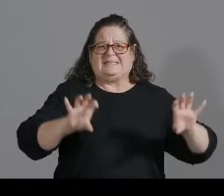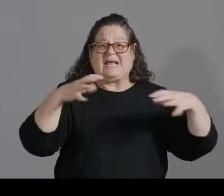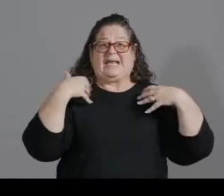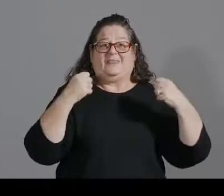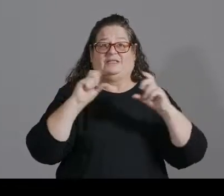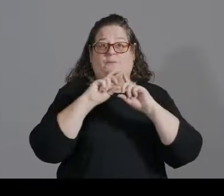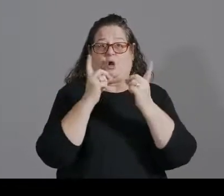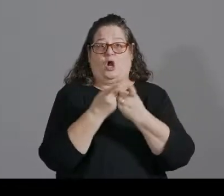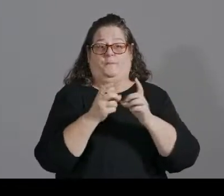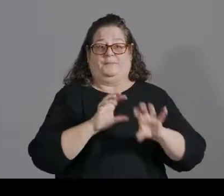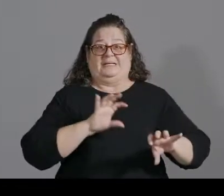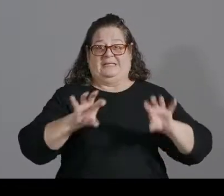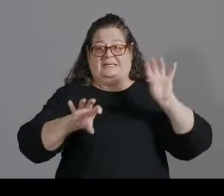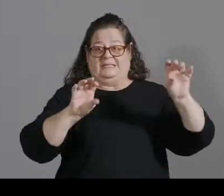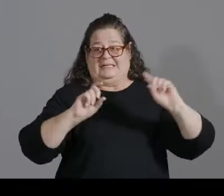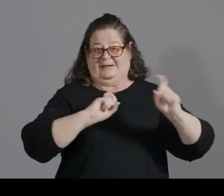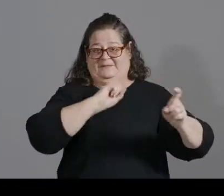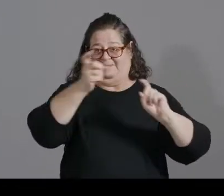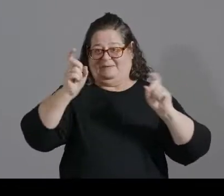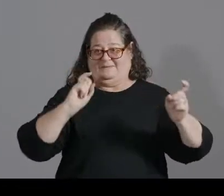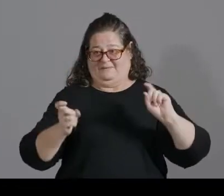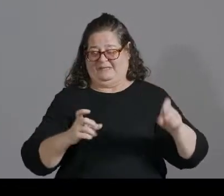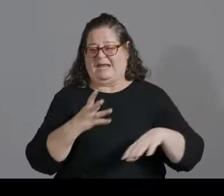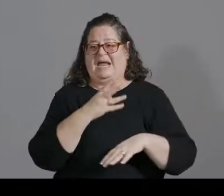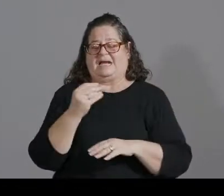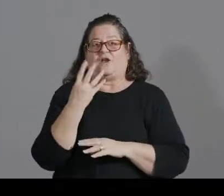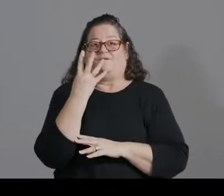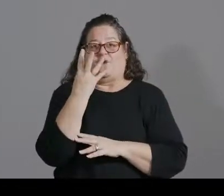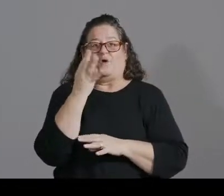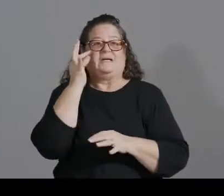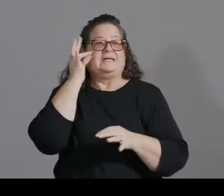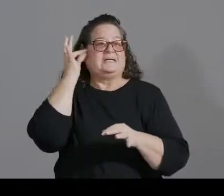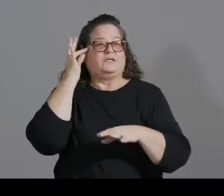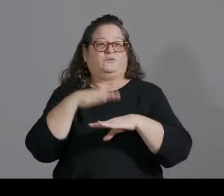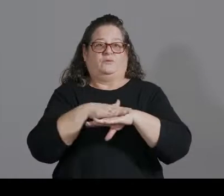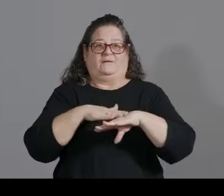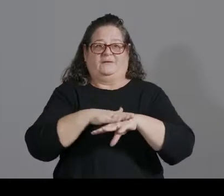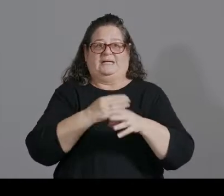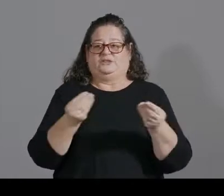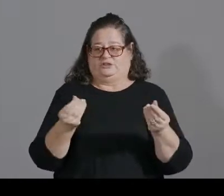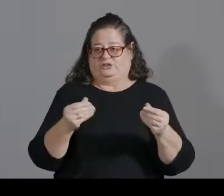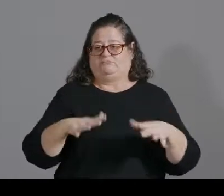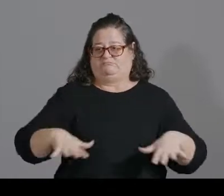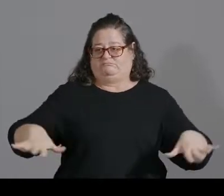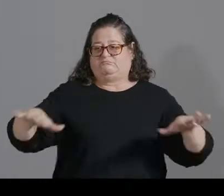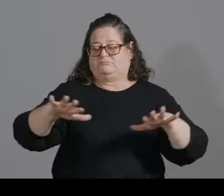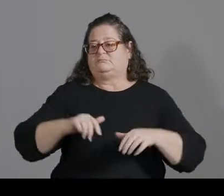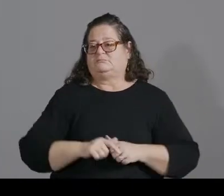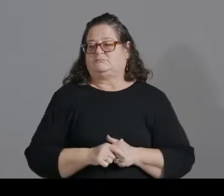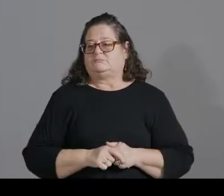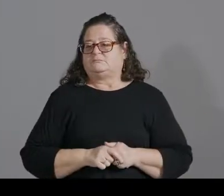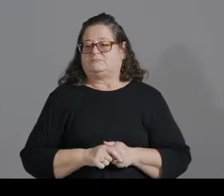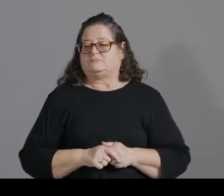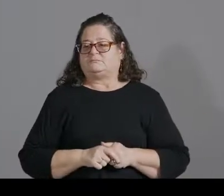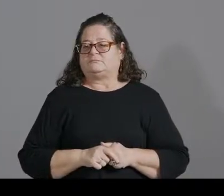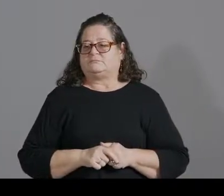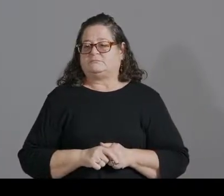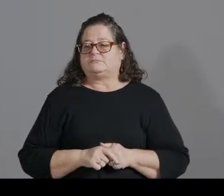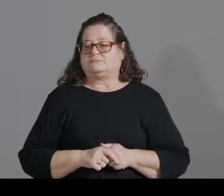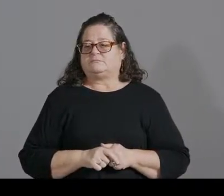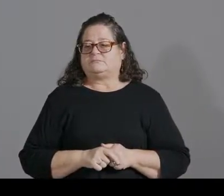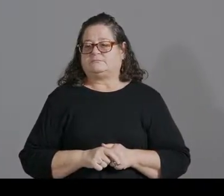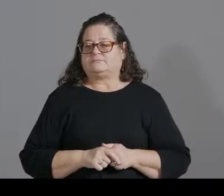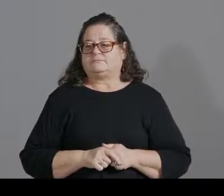a local allocator model so that the partners who know their communities can make sure that the vaccine is getting to